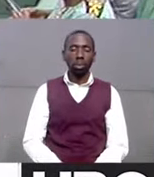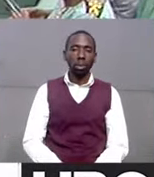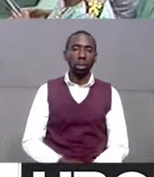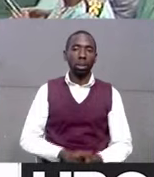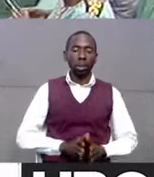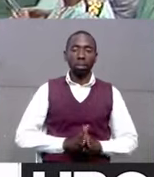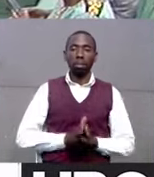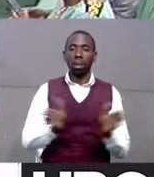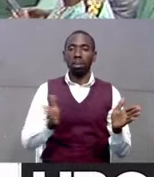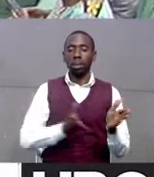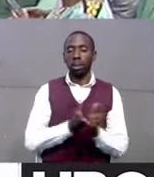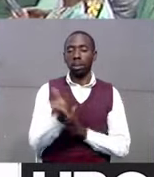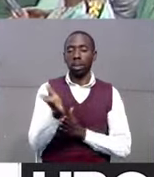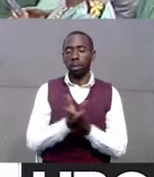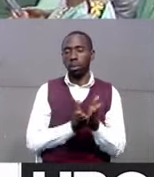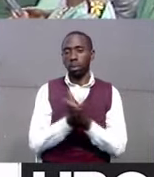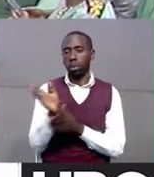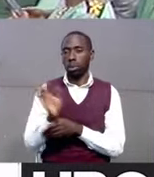Commission.